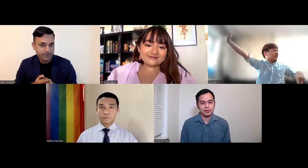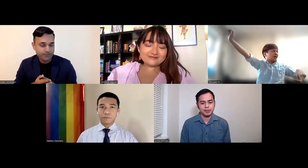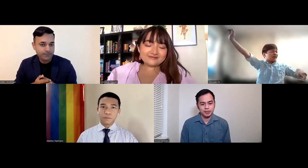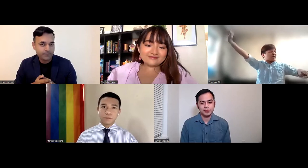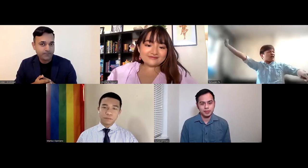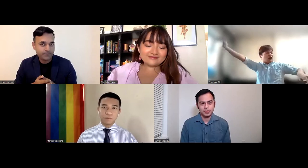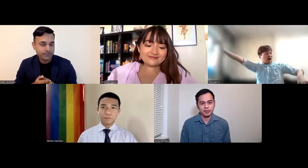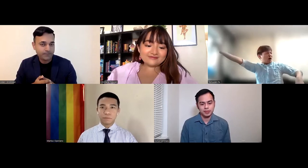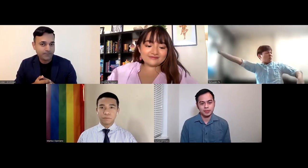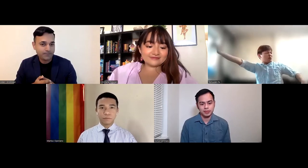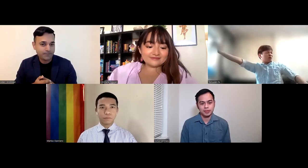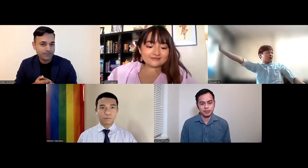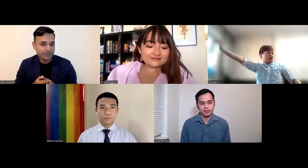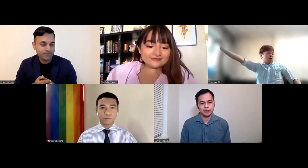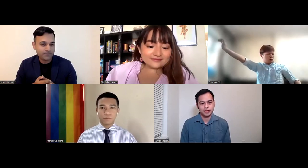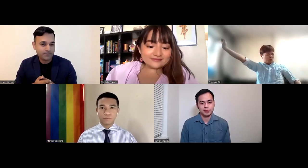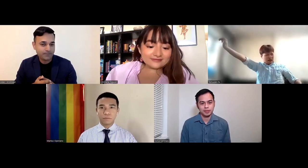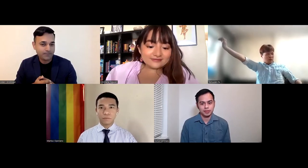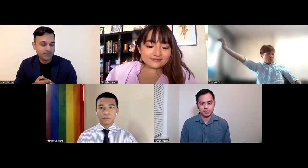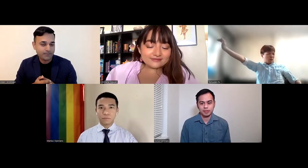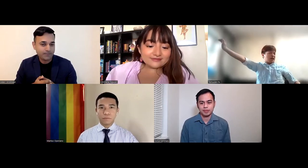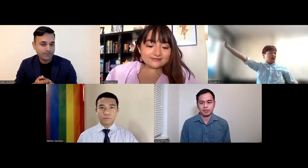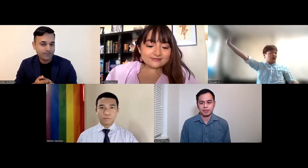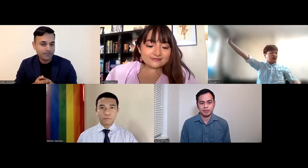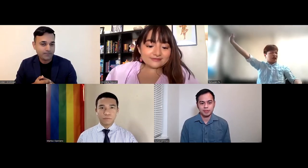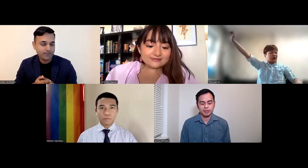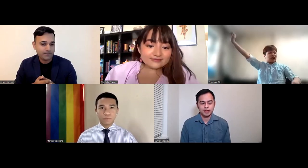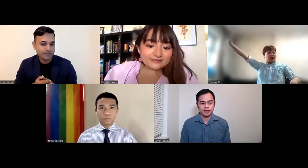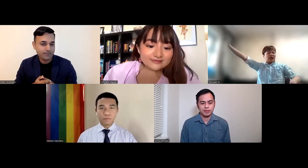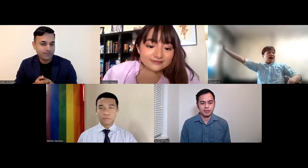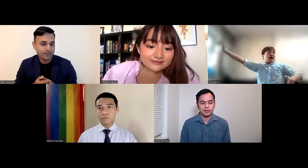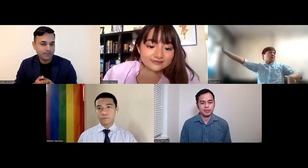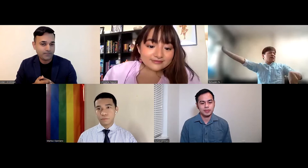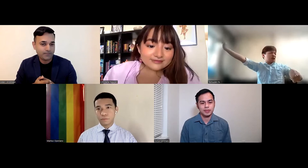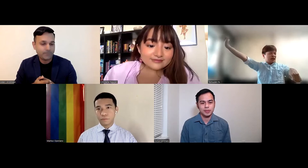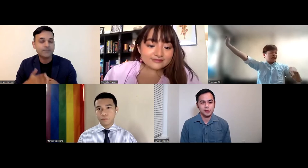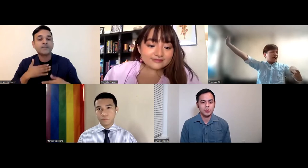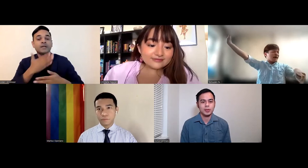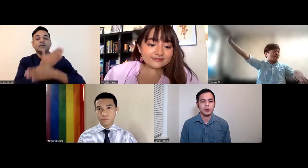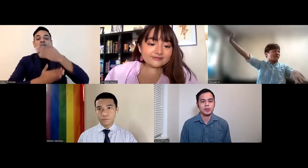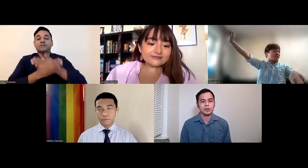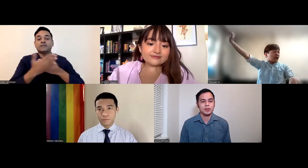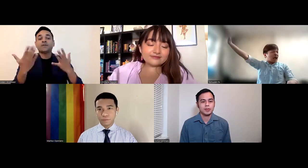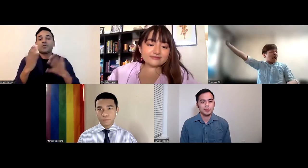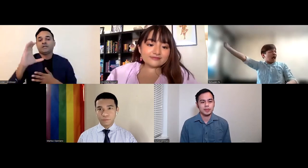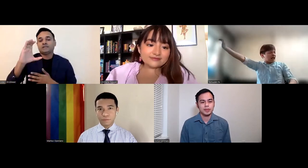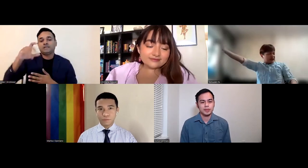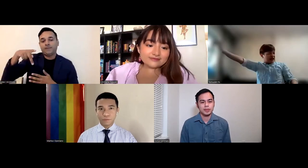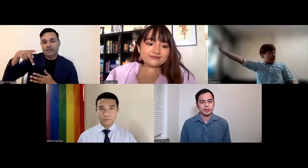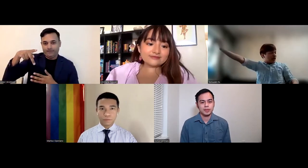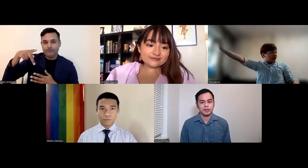and I work at the Universal Progress Independent Living